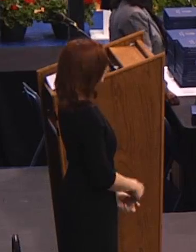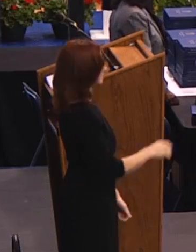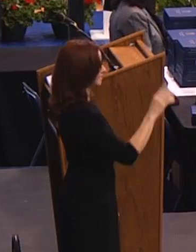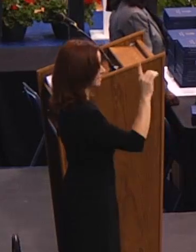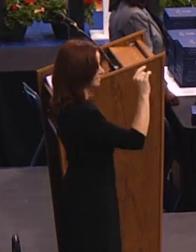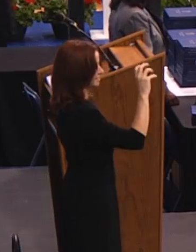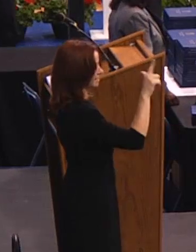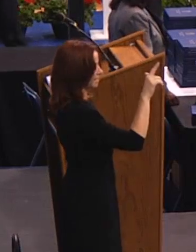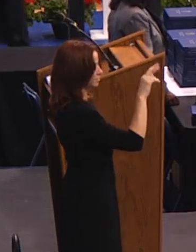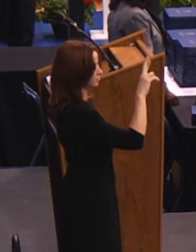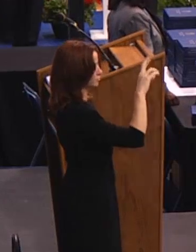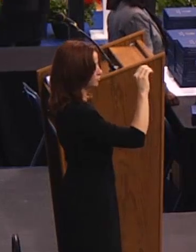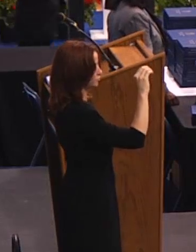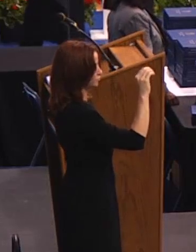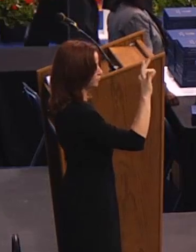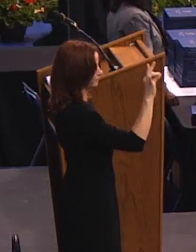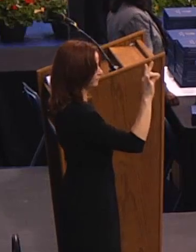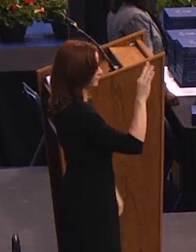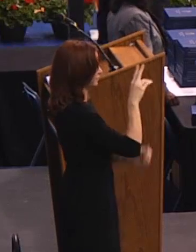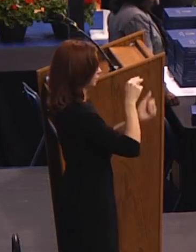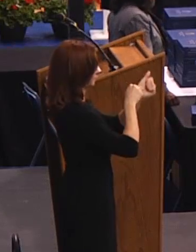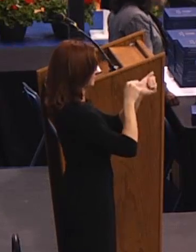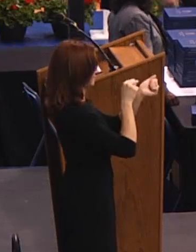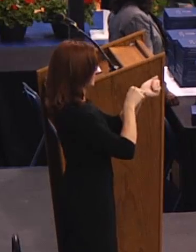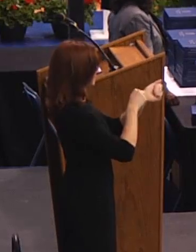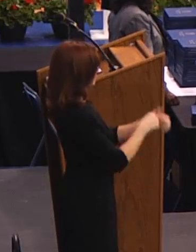Daniel Lee Root, nursing.